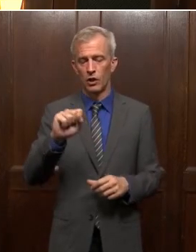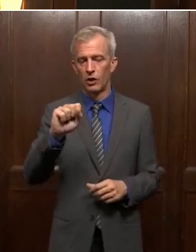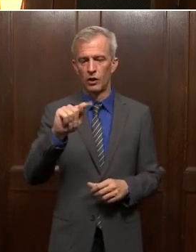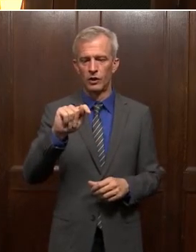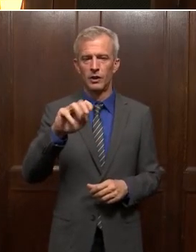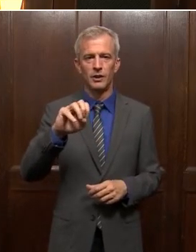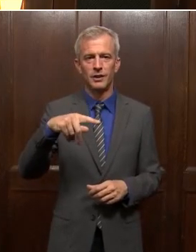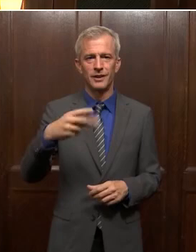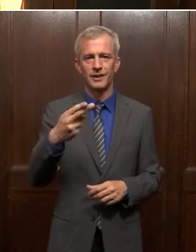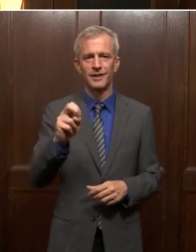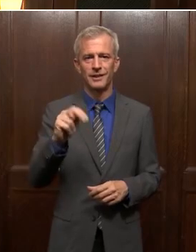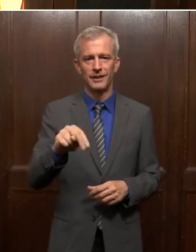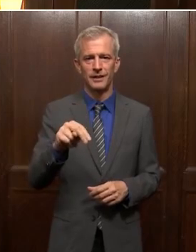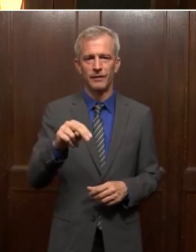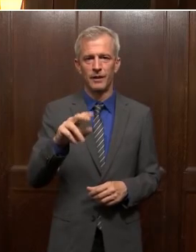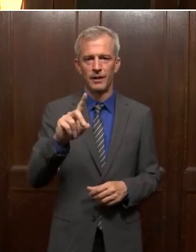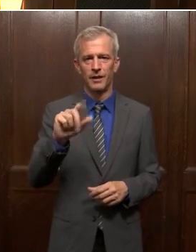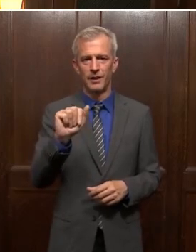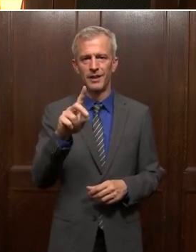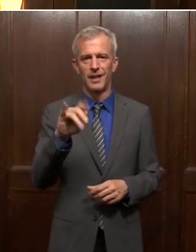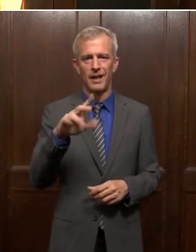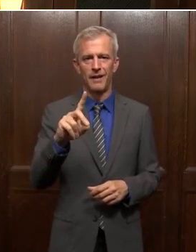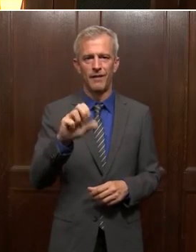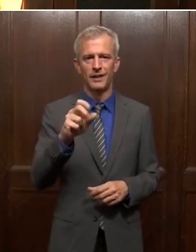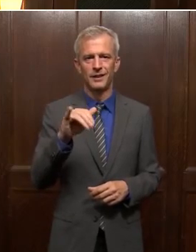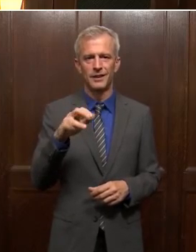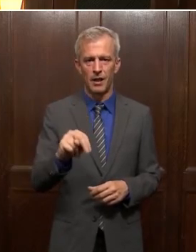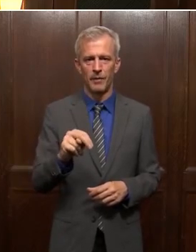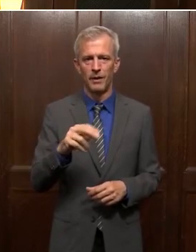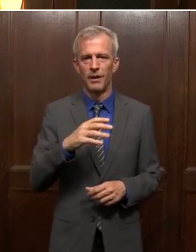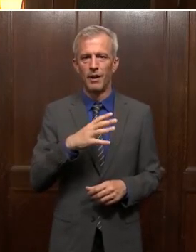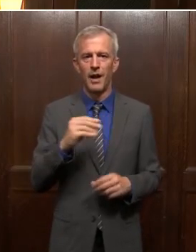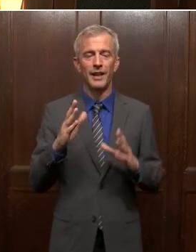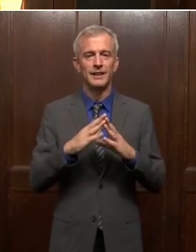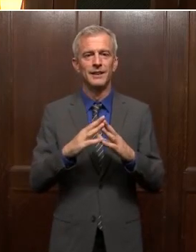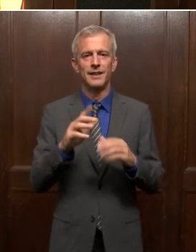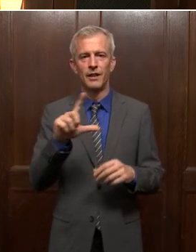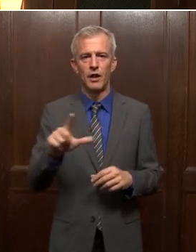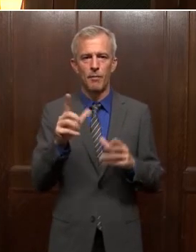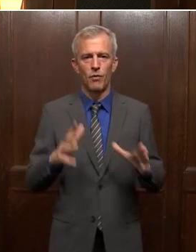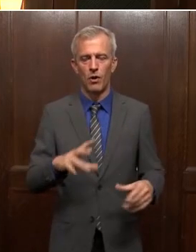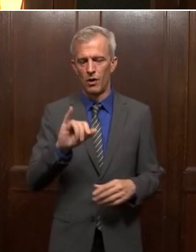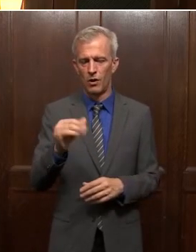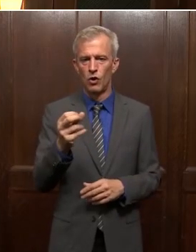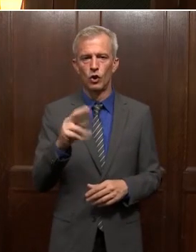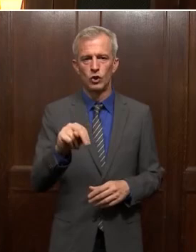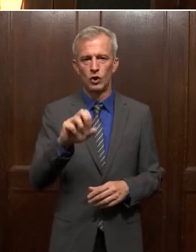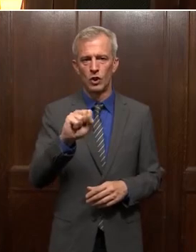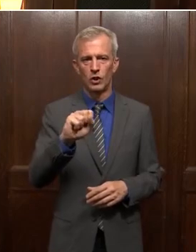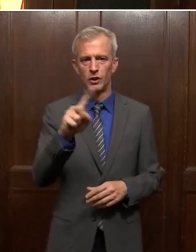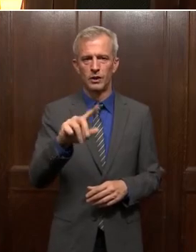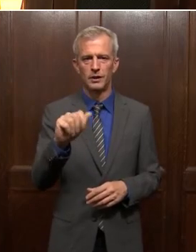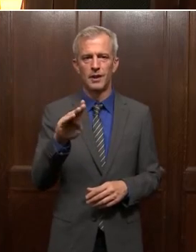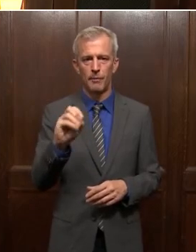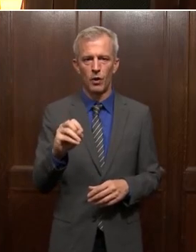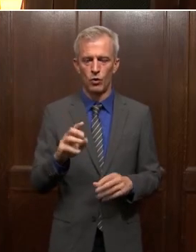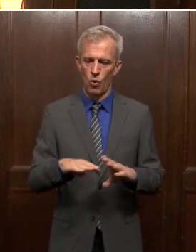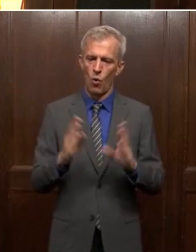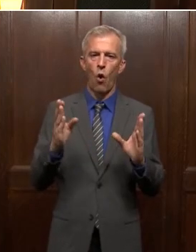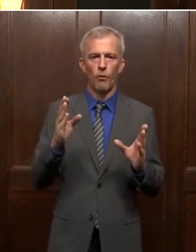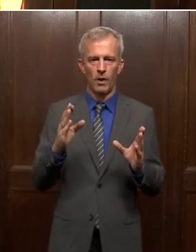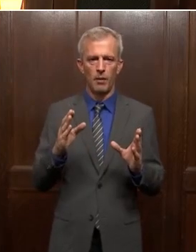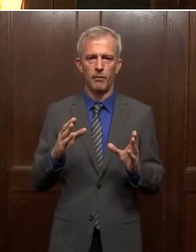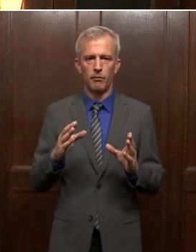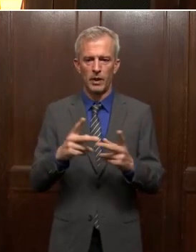Simon and his team at the Department on Disability and City Librarian John Szabo for opening up vital space to this effort. Thank you to you and